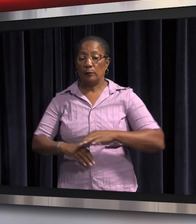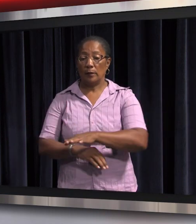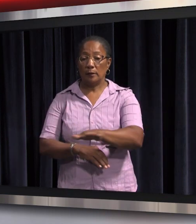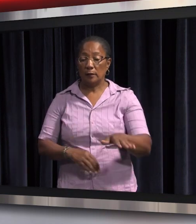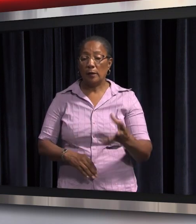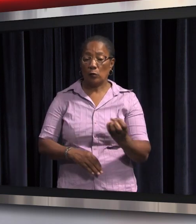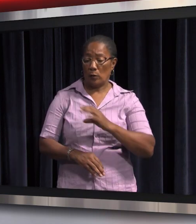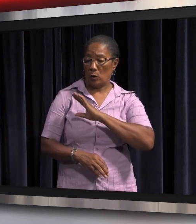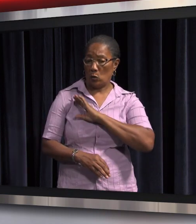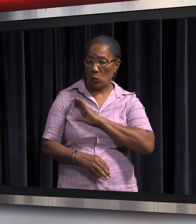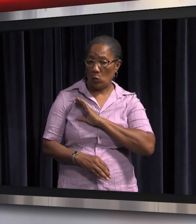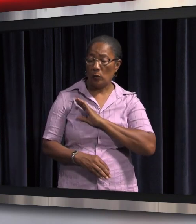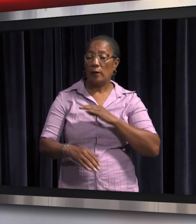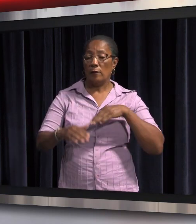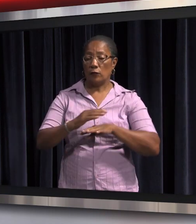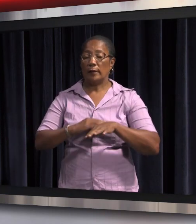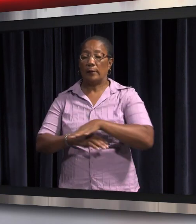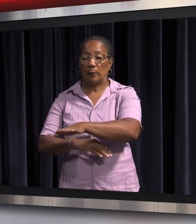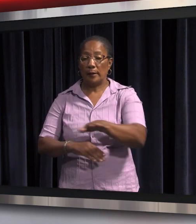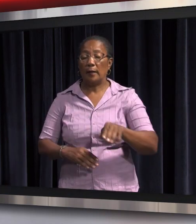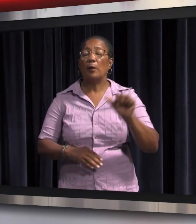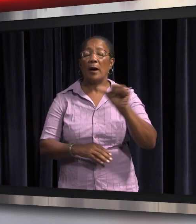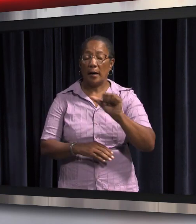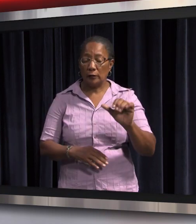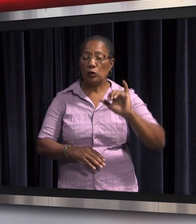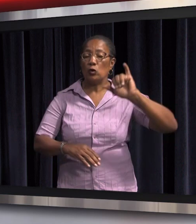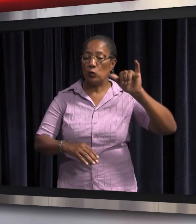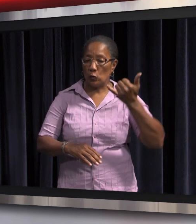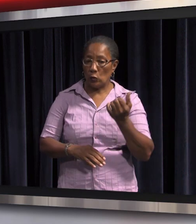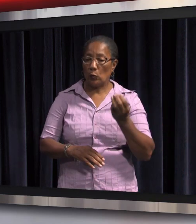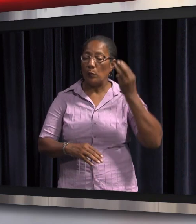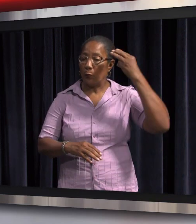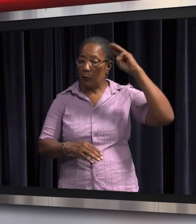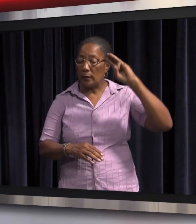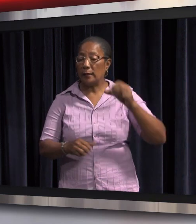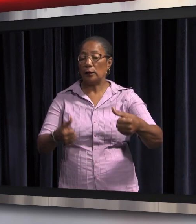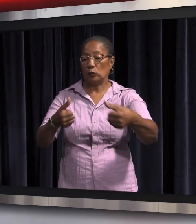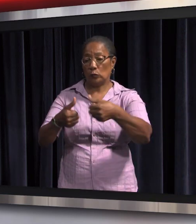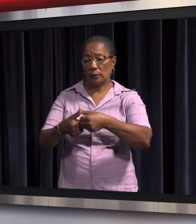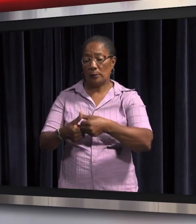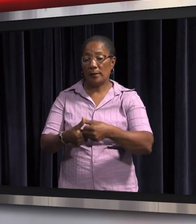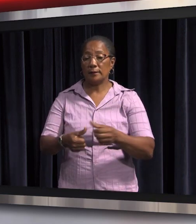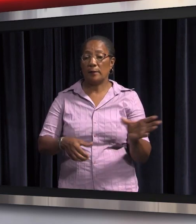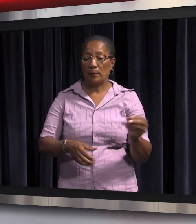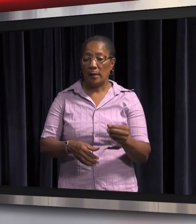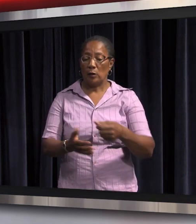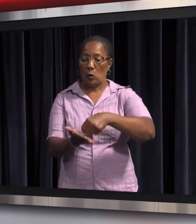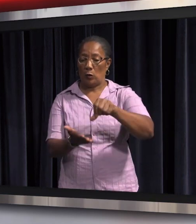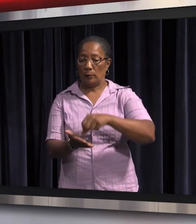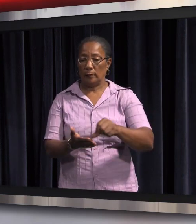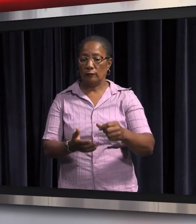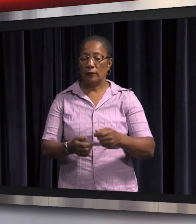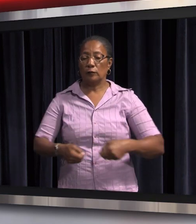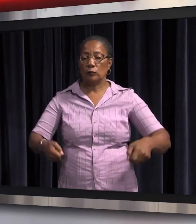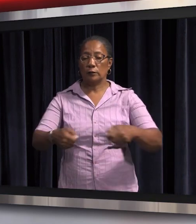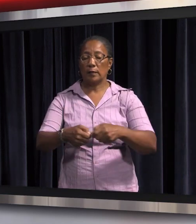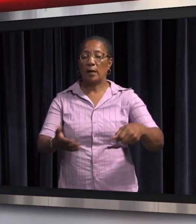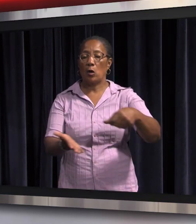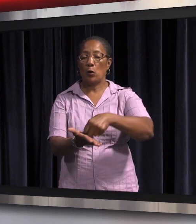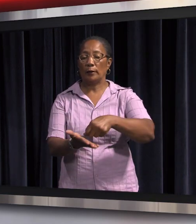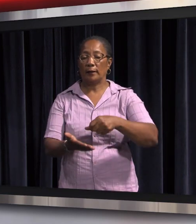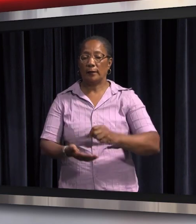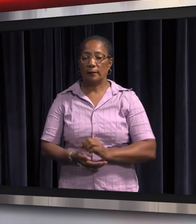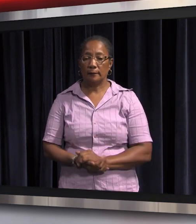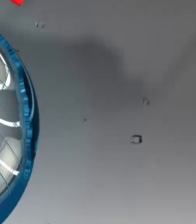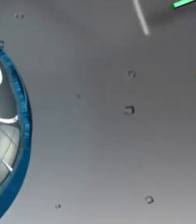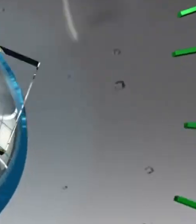benefits. The ministry is also planning to apply innovative opportunities for the interior when it comes to paying